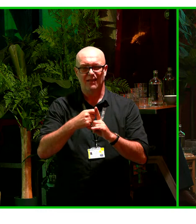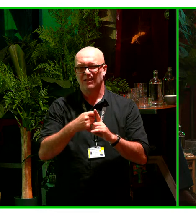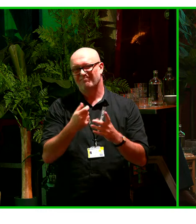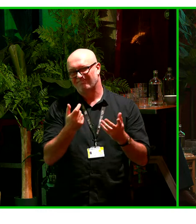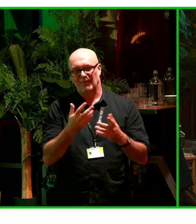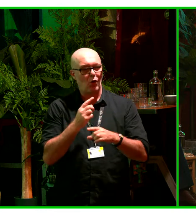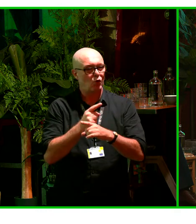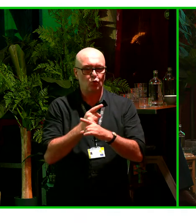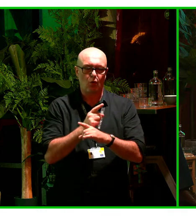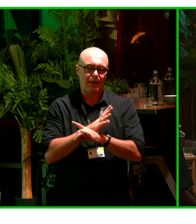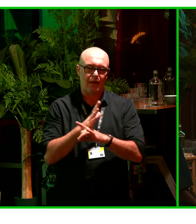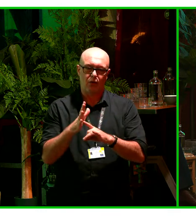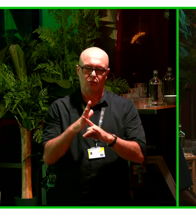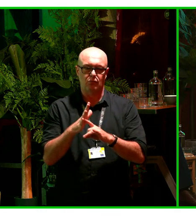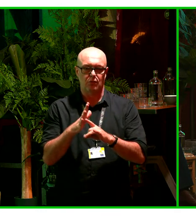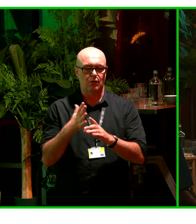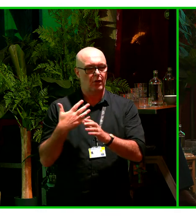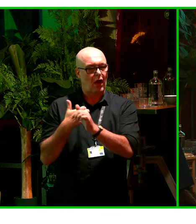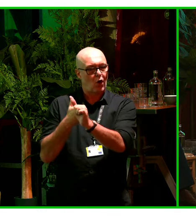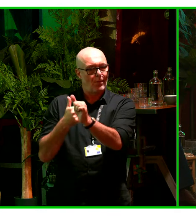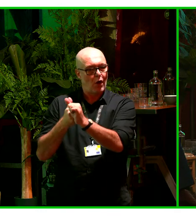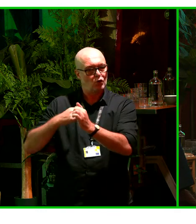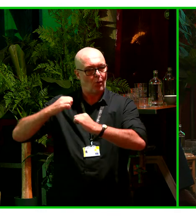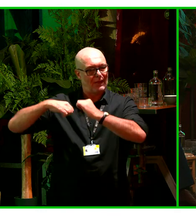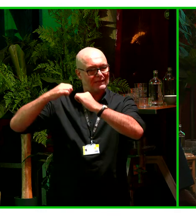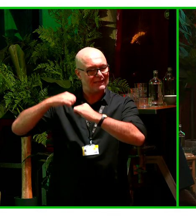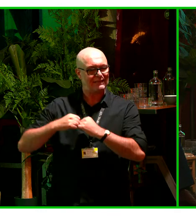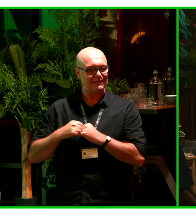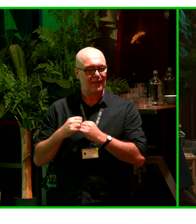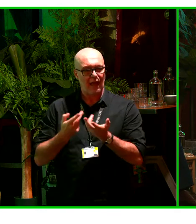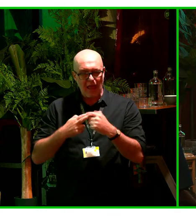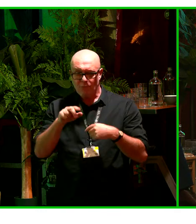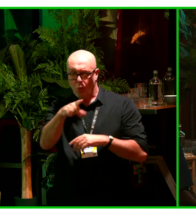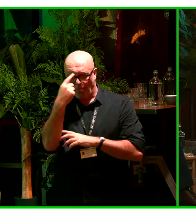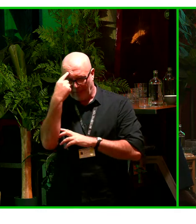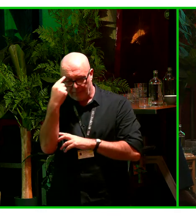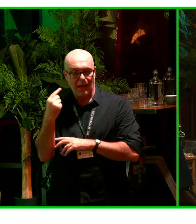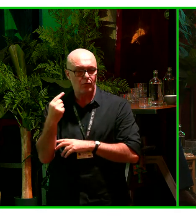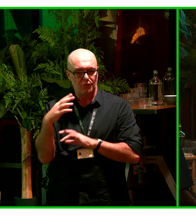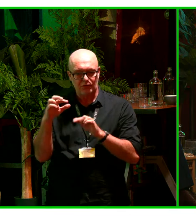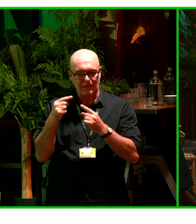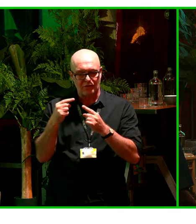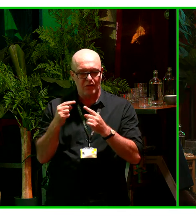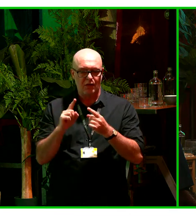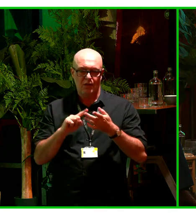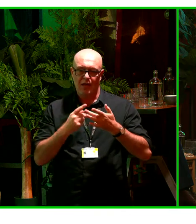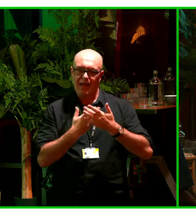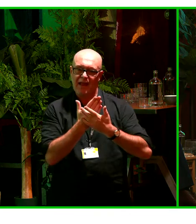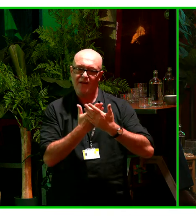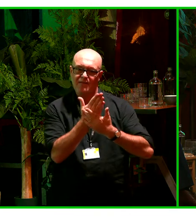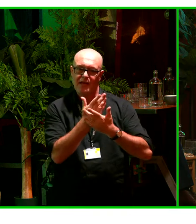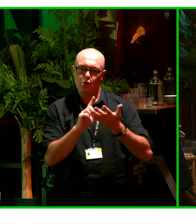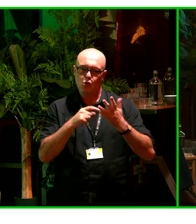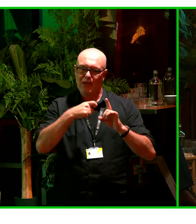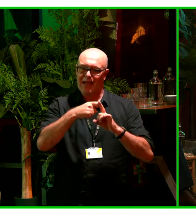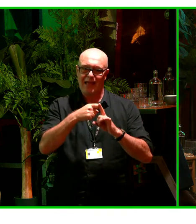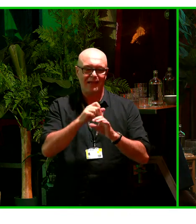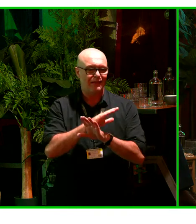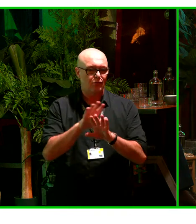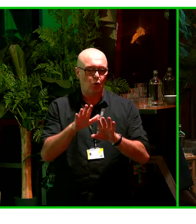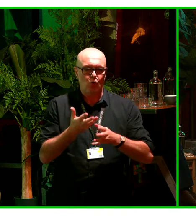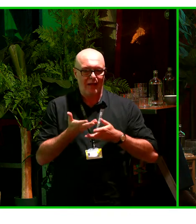look back and think back of the different challenges that come out, Innovate UK don't really give any specific challenges to how